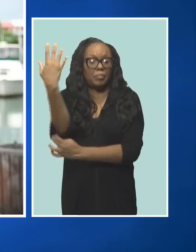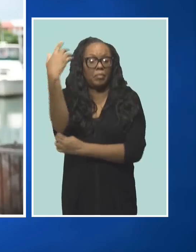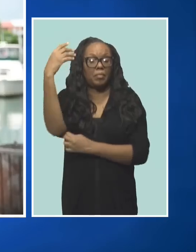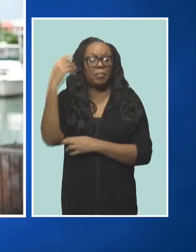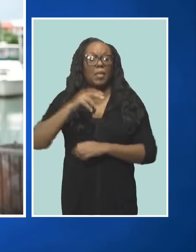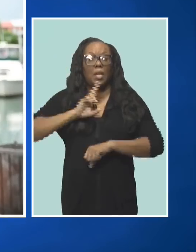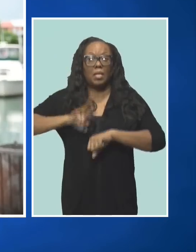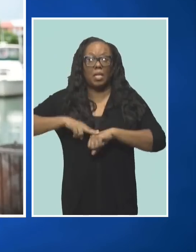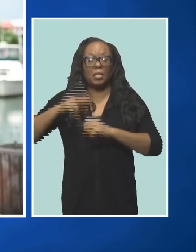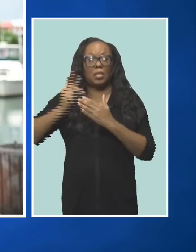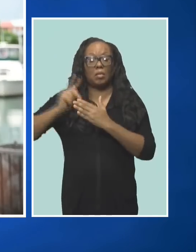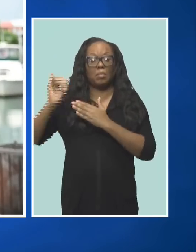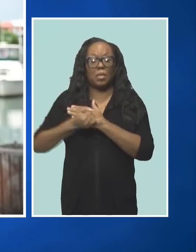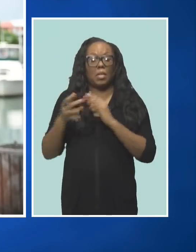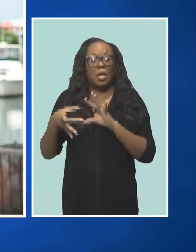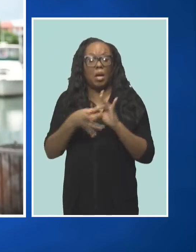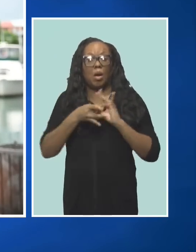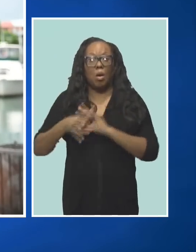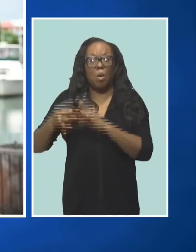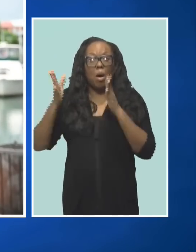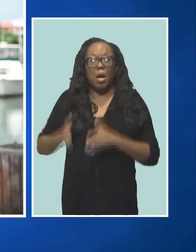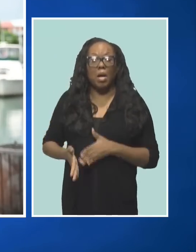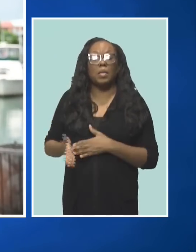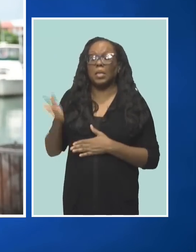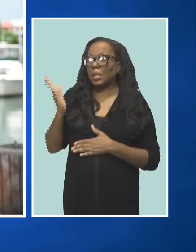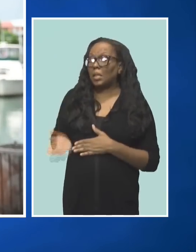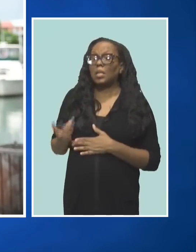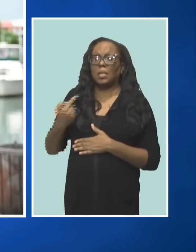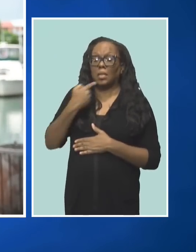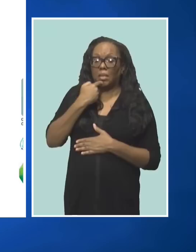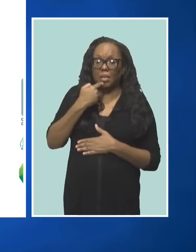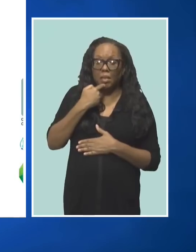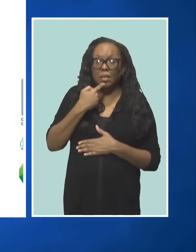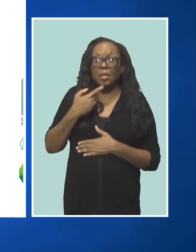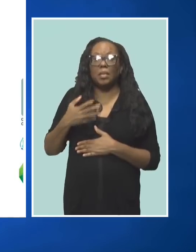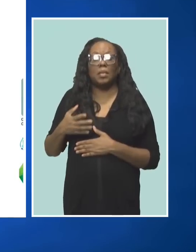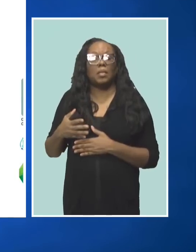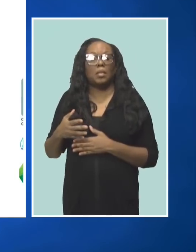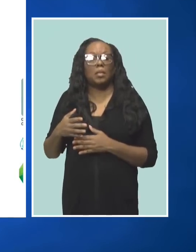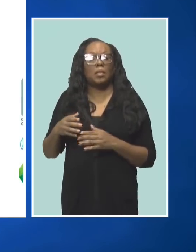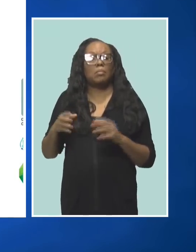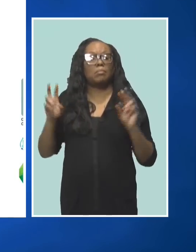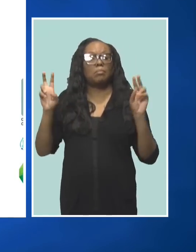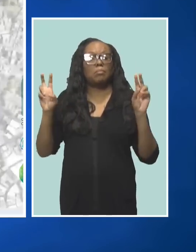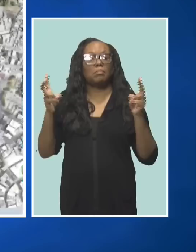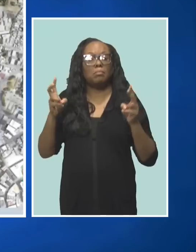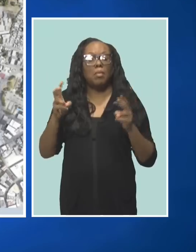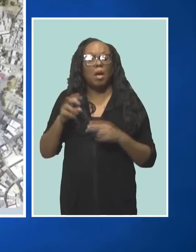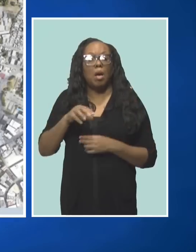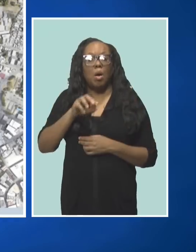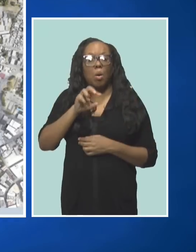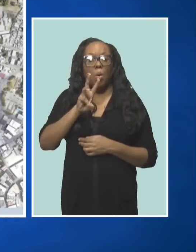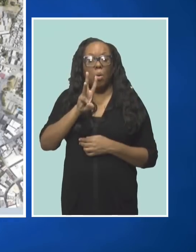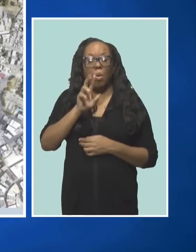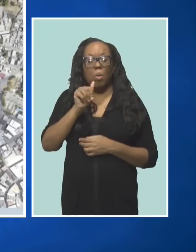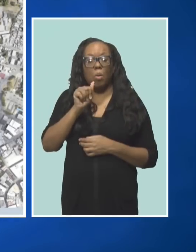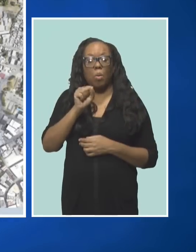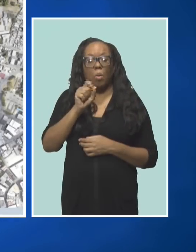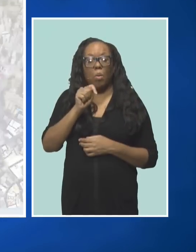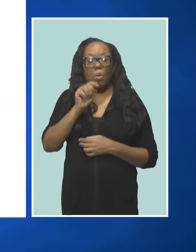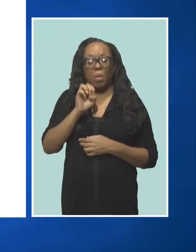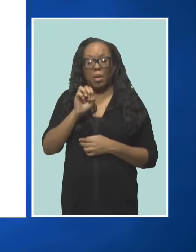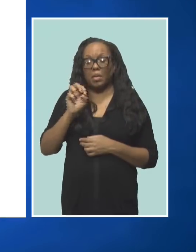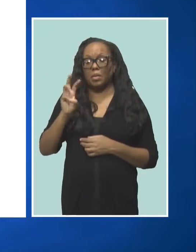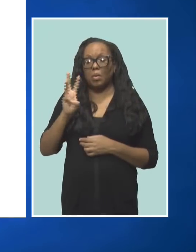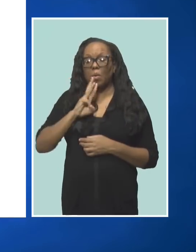Coordinator with the 5Cs, Dr. Elon Cadogan, says the treated wastewater is not for drinking, but to irrigate farmlands and